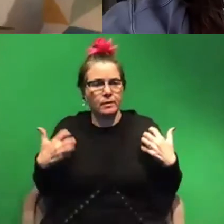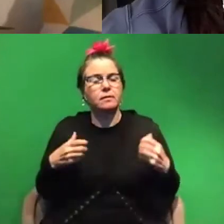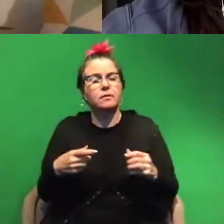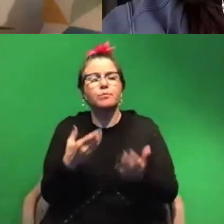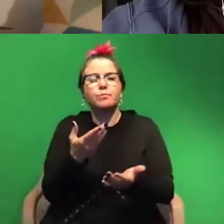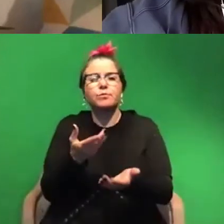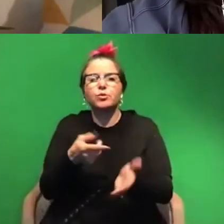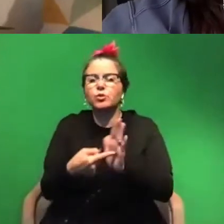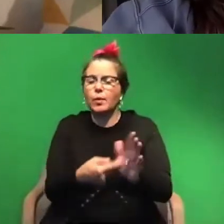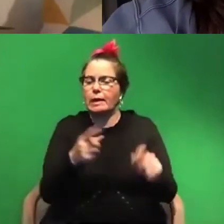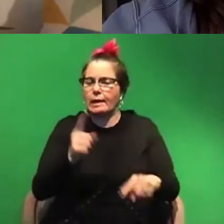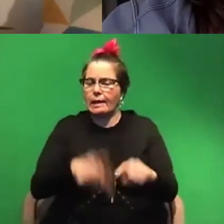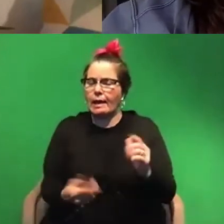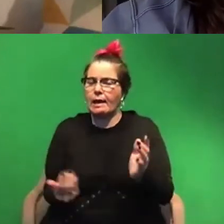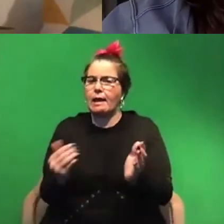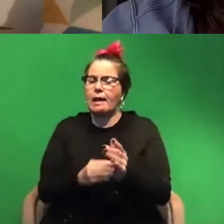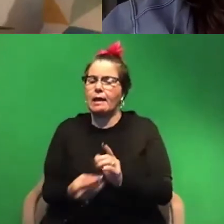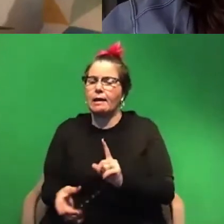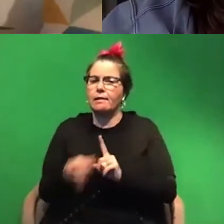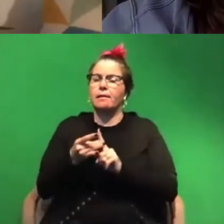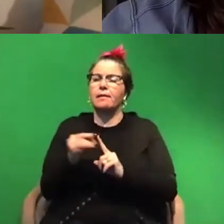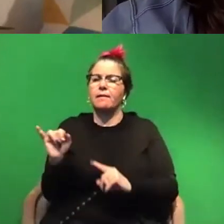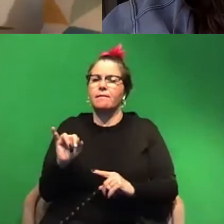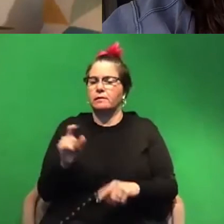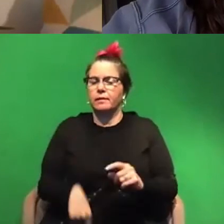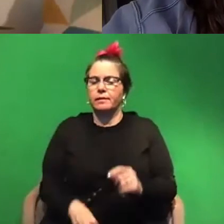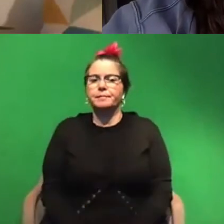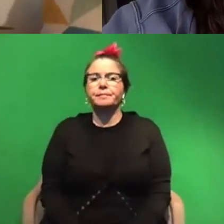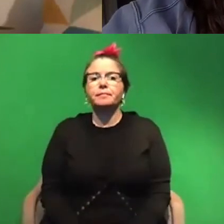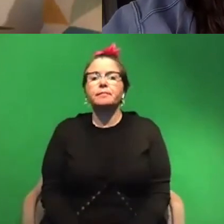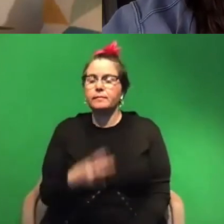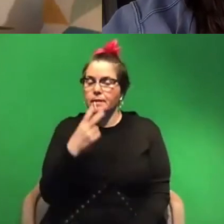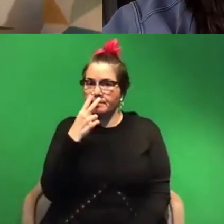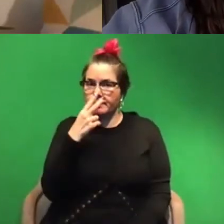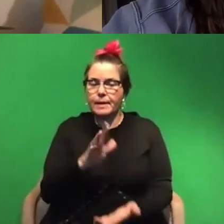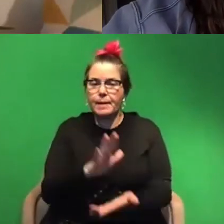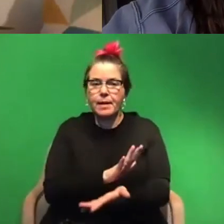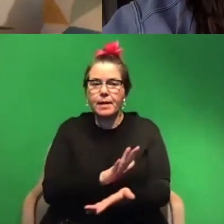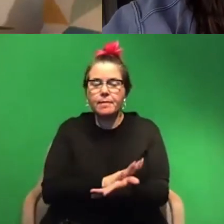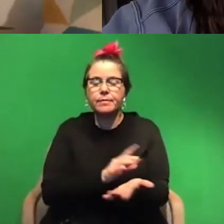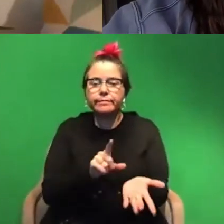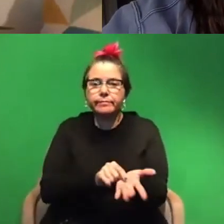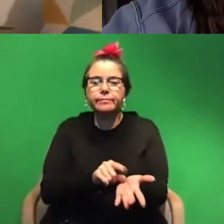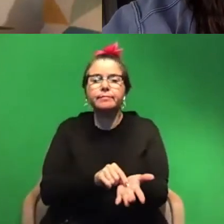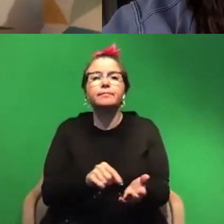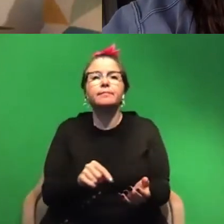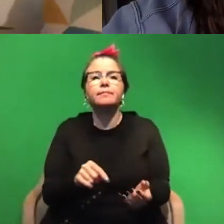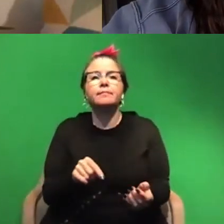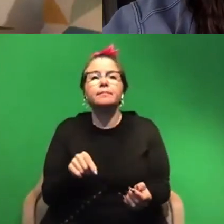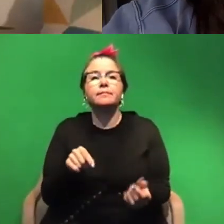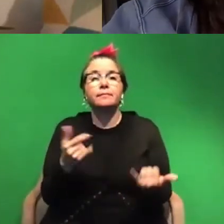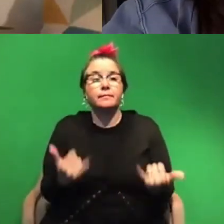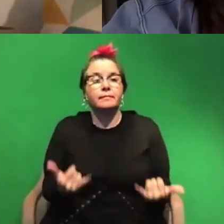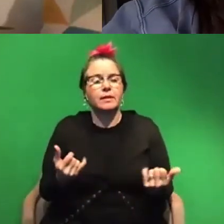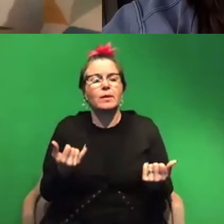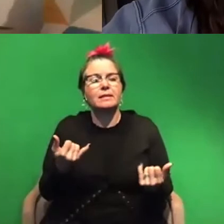reinfected. And I am also seeing papers, or I would say at this point, it's still